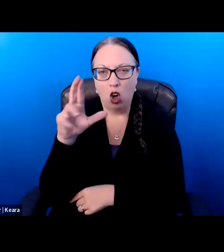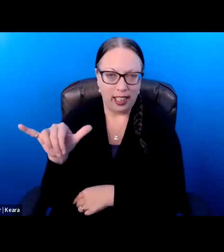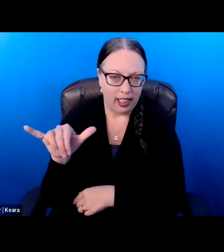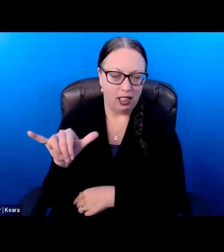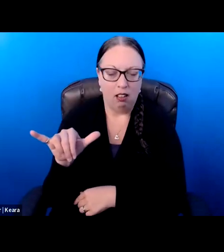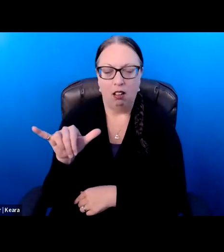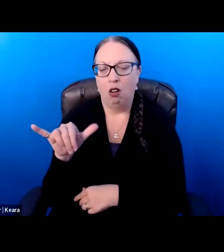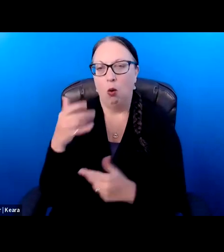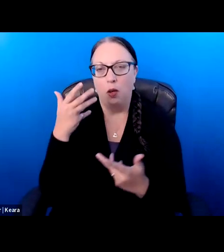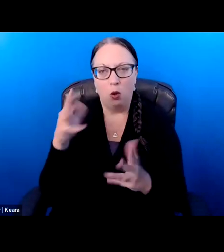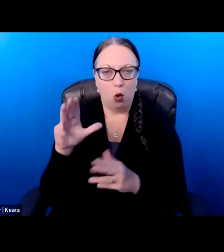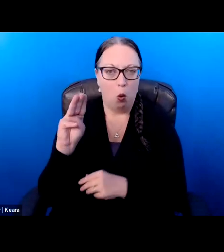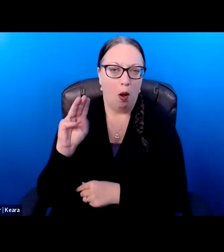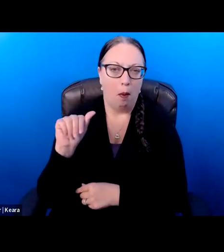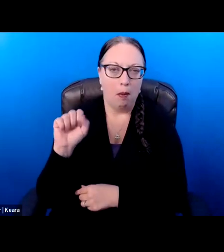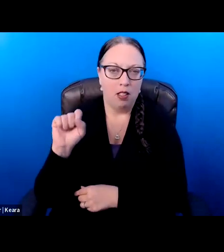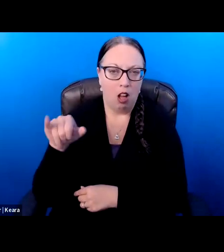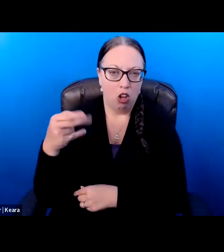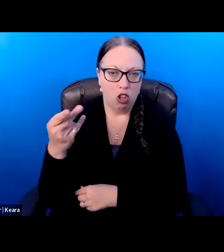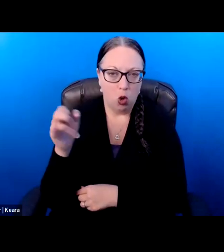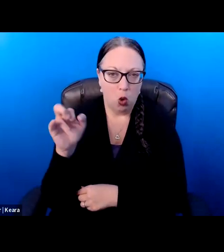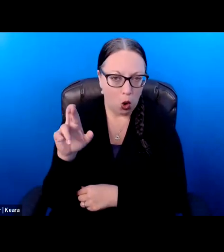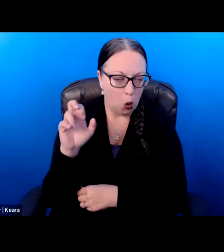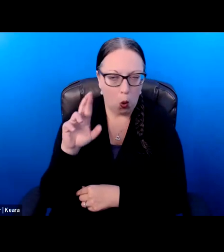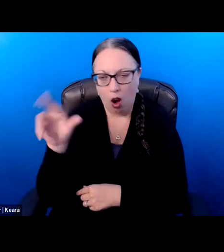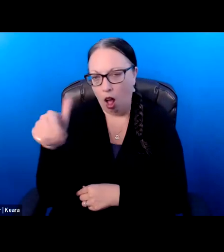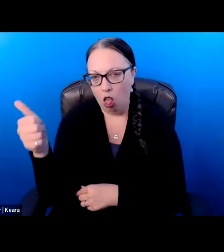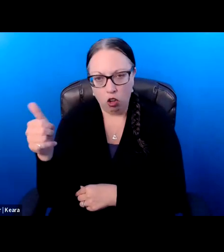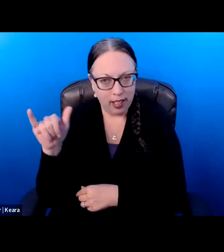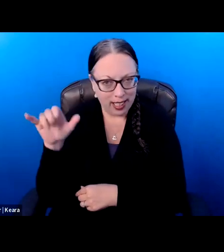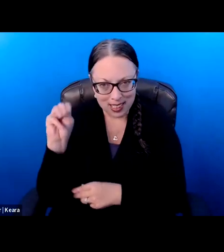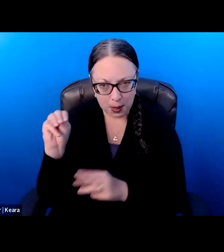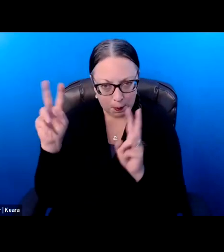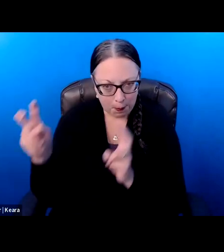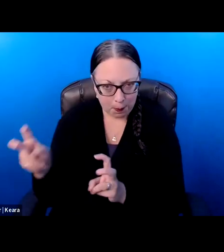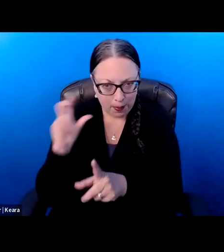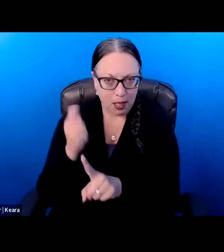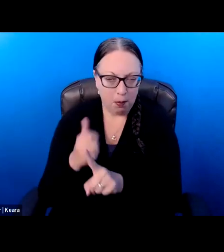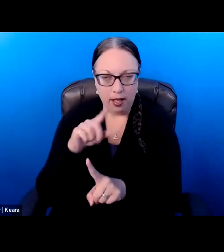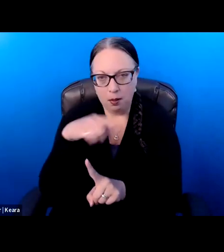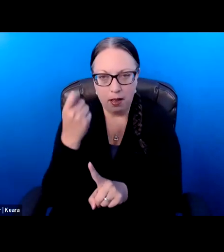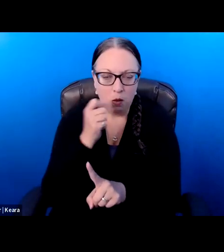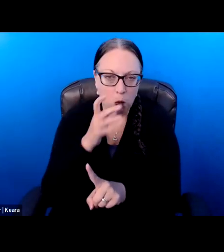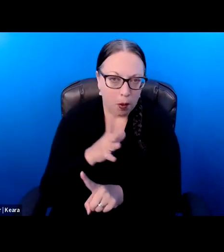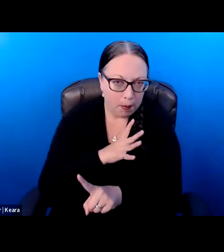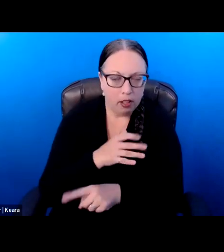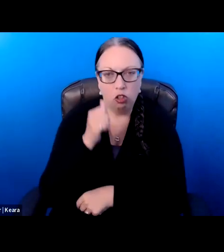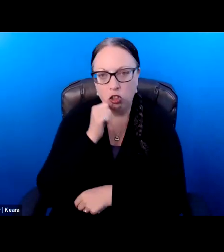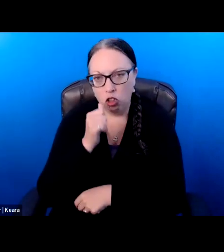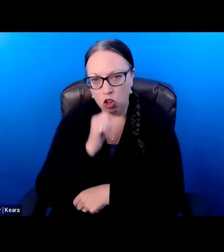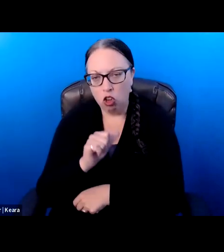know what misogynoir is, or any other ism that impacts Black women, Black girls, and